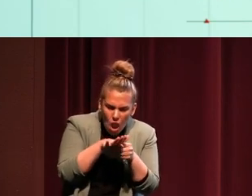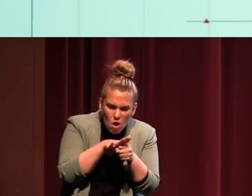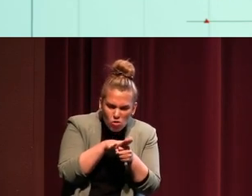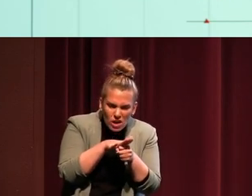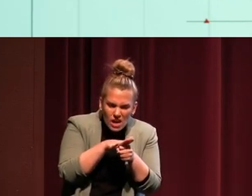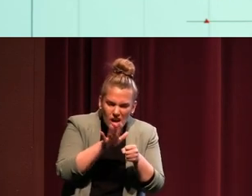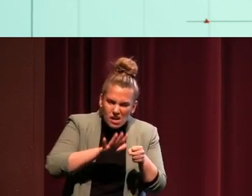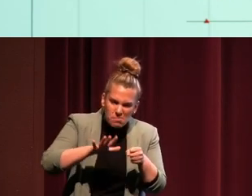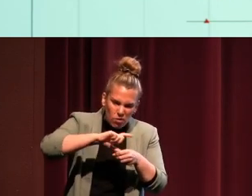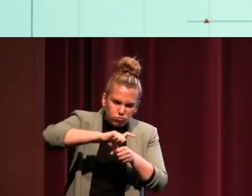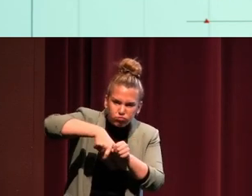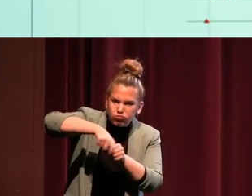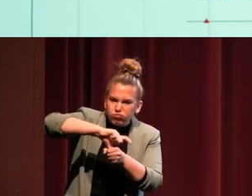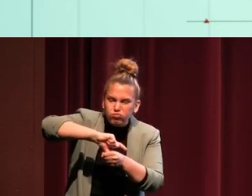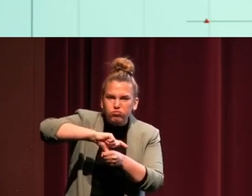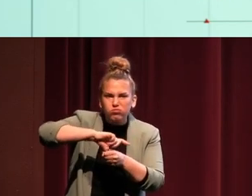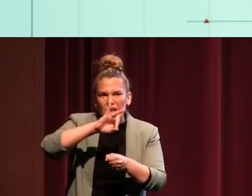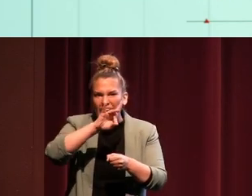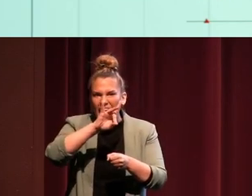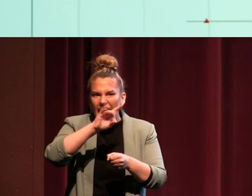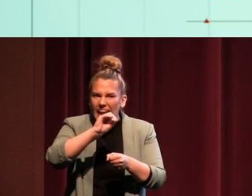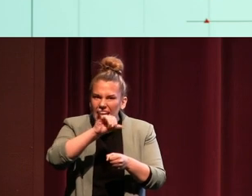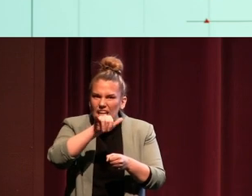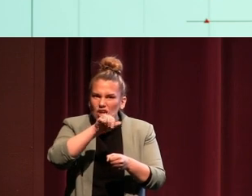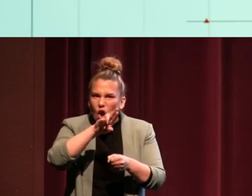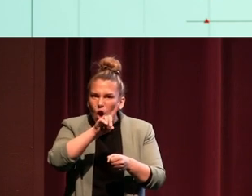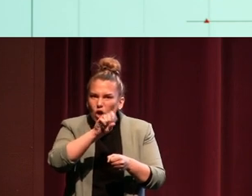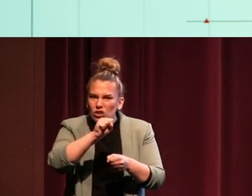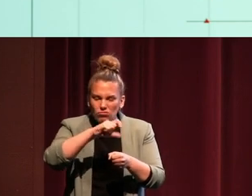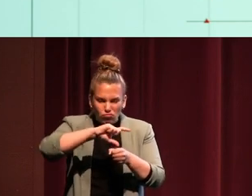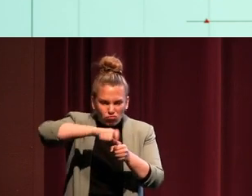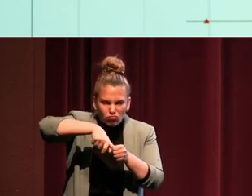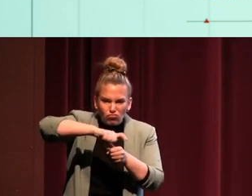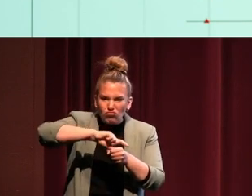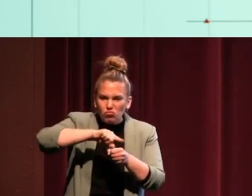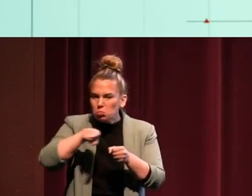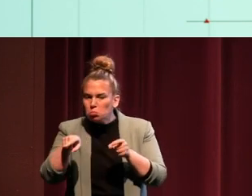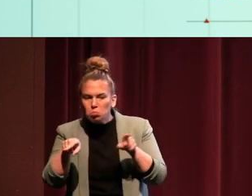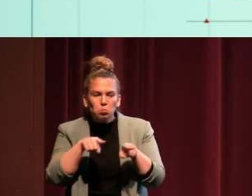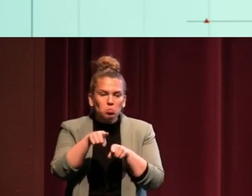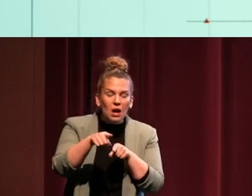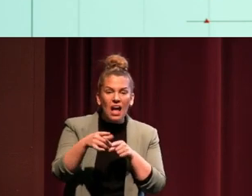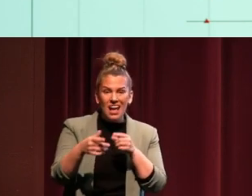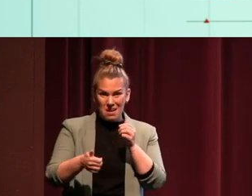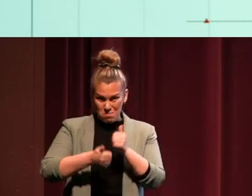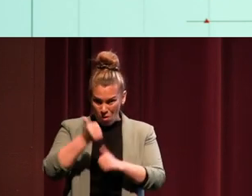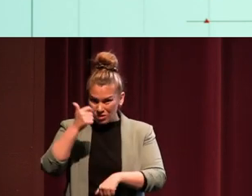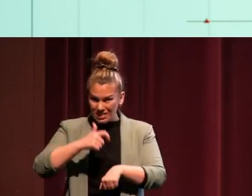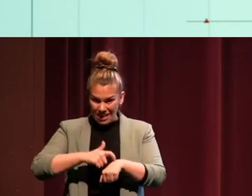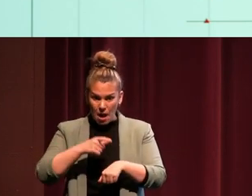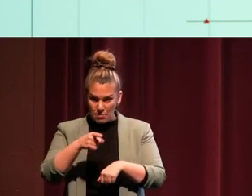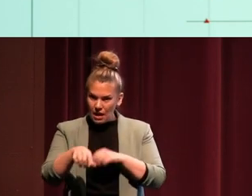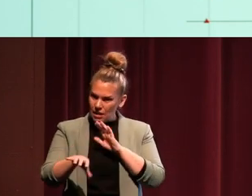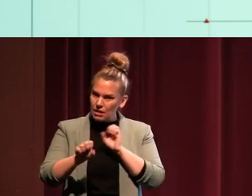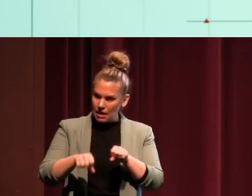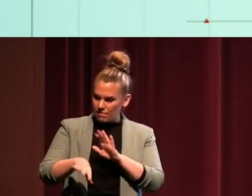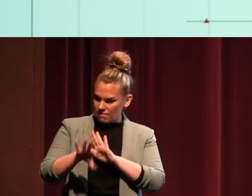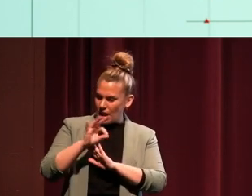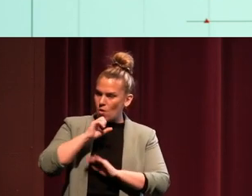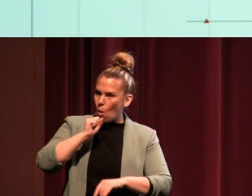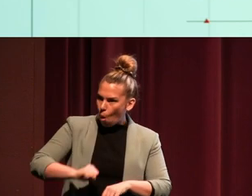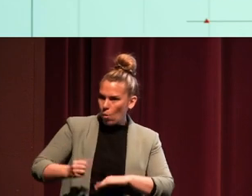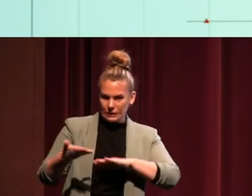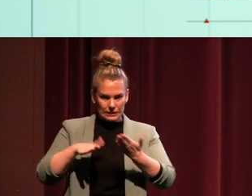yards in every direction. And at every single one of those sites, they were able to find an old, dead ponderosa